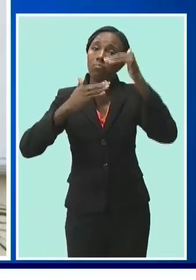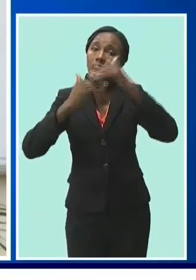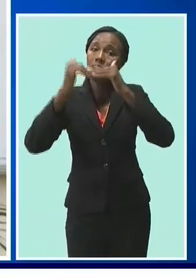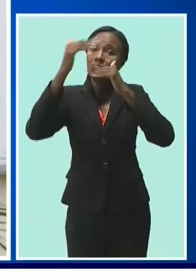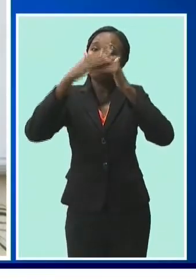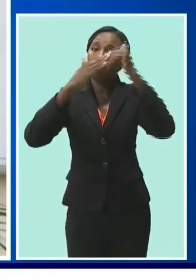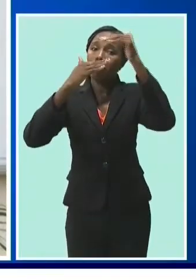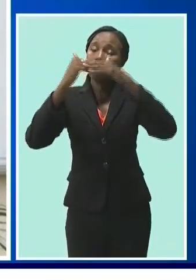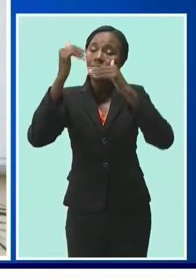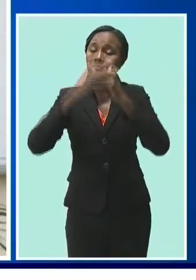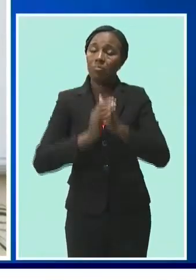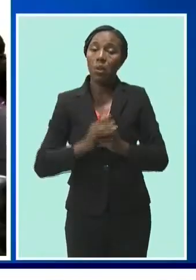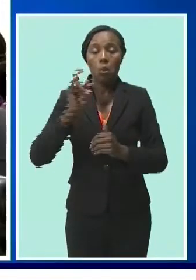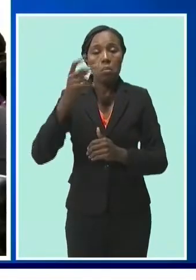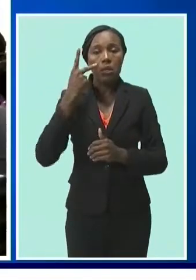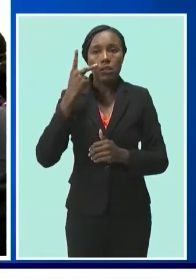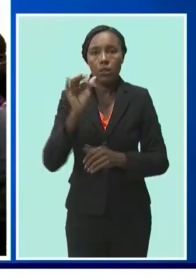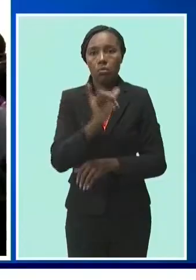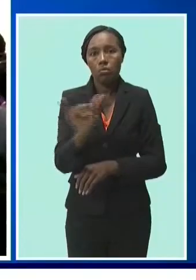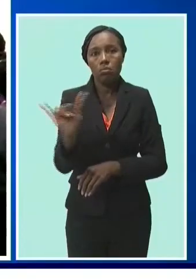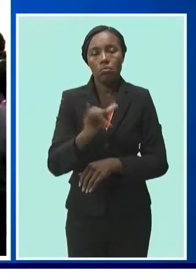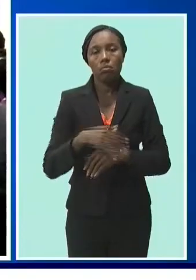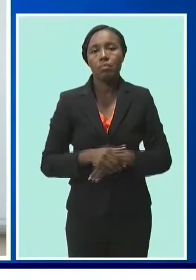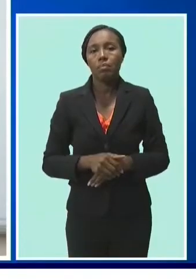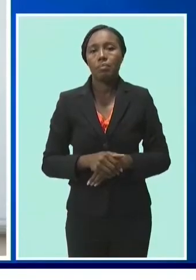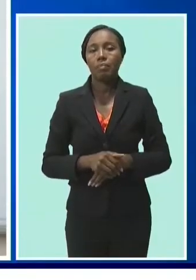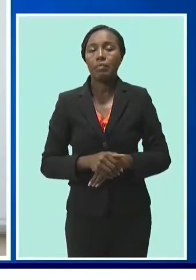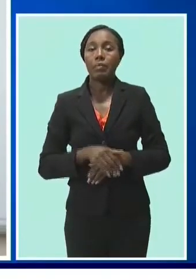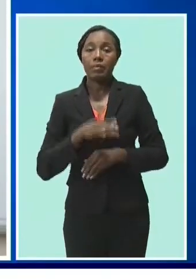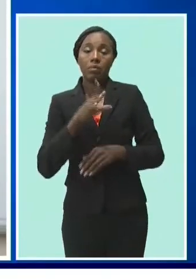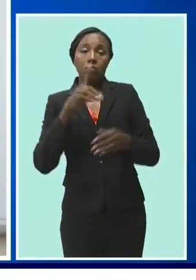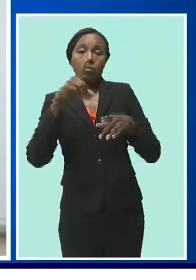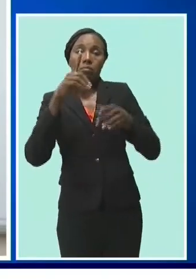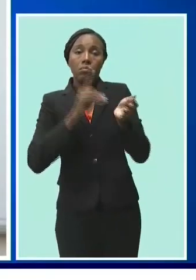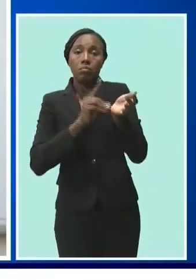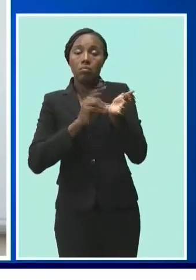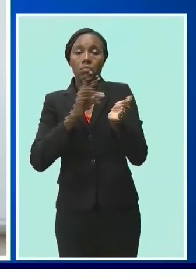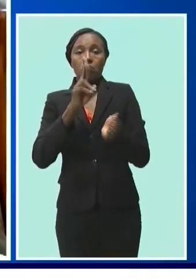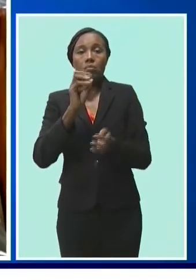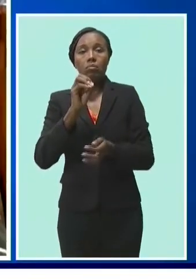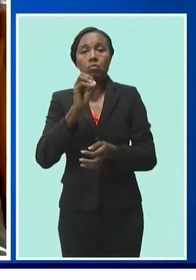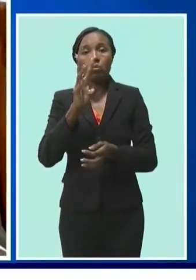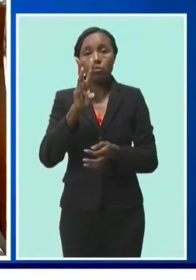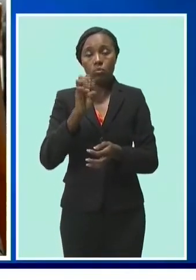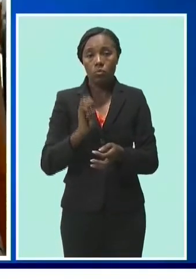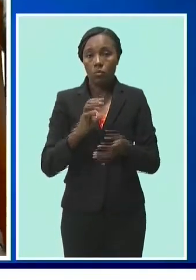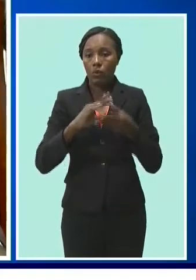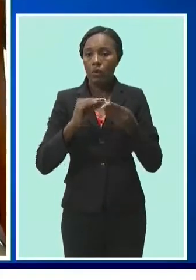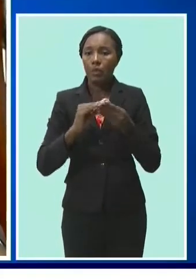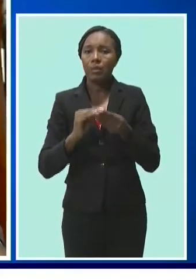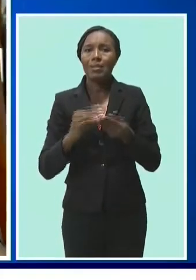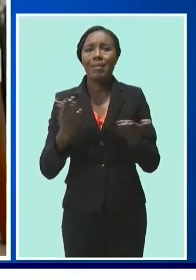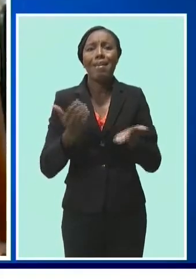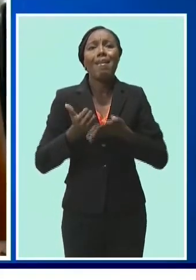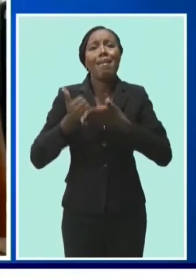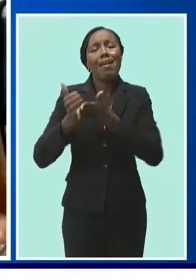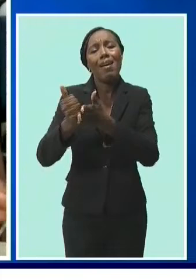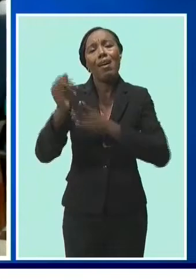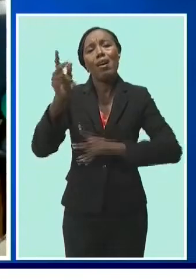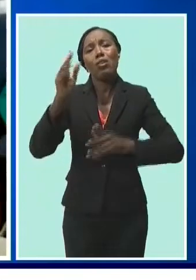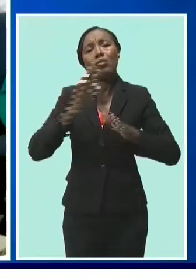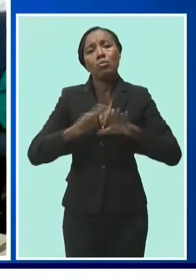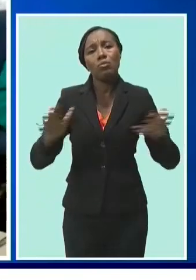see yourself as that. And in his feature address, Dr. Patrick Rowe called on them to help children develop soft skills.